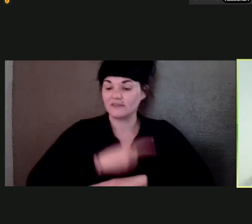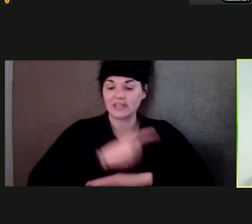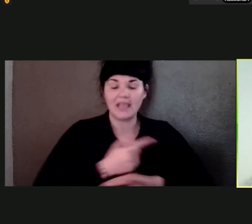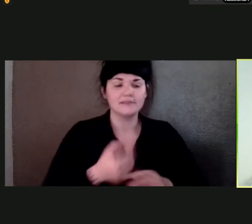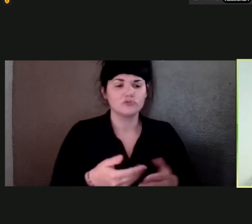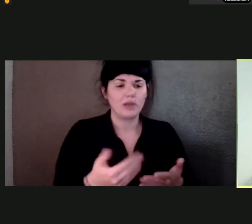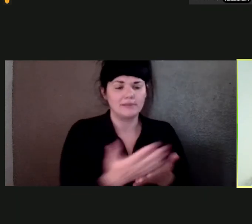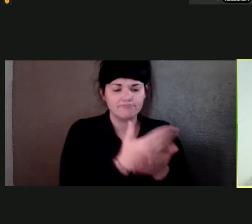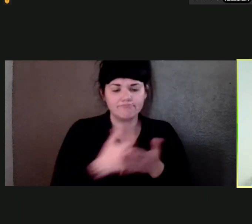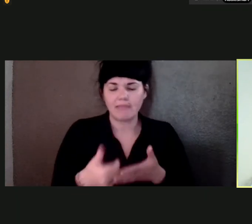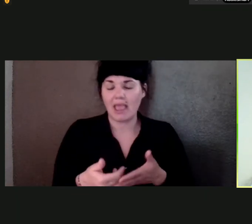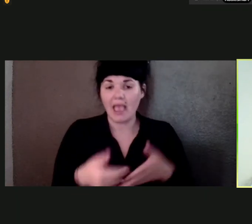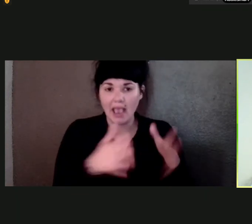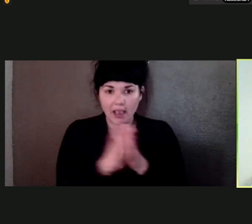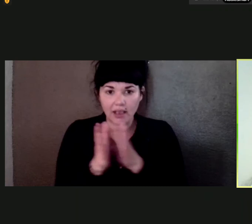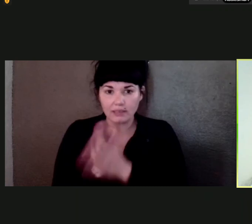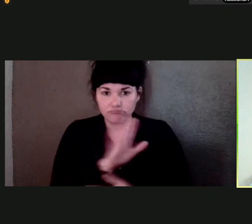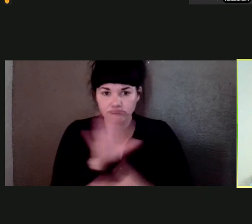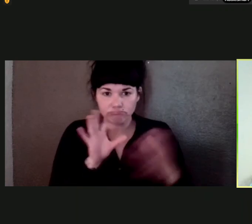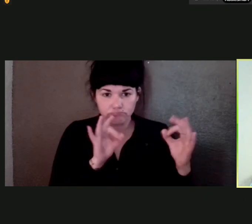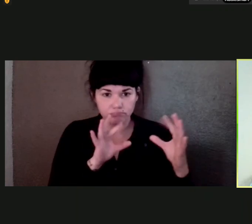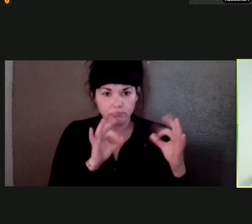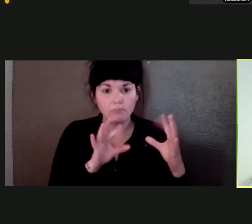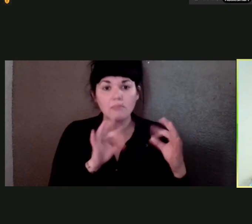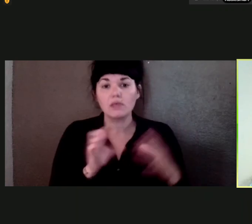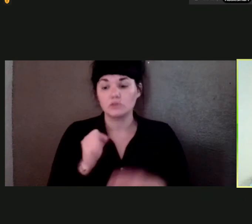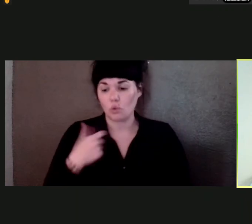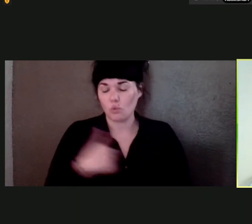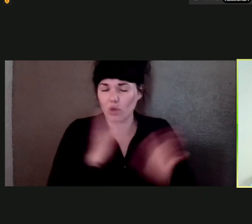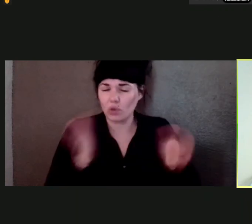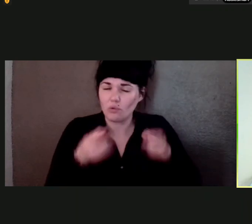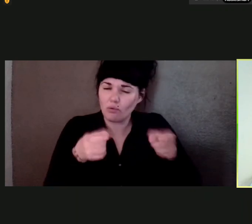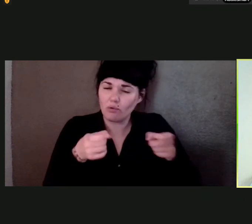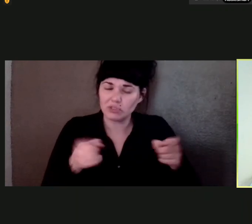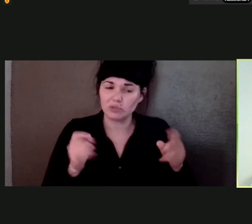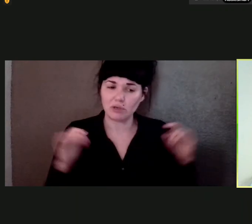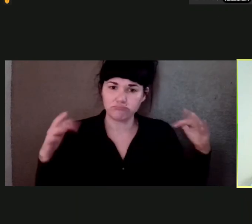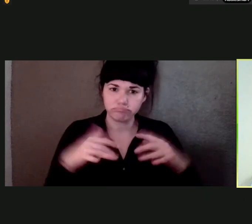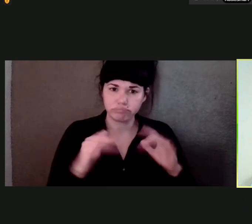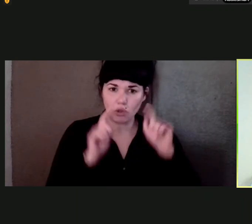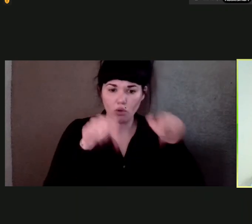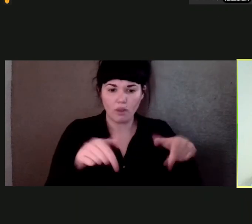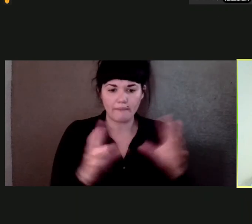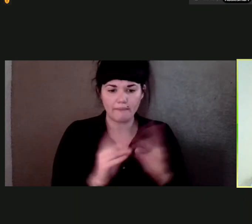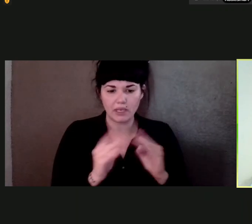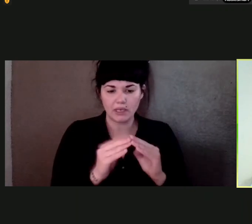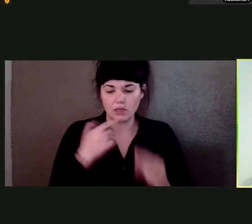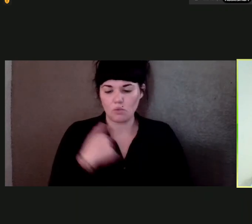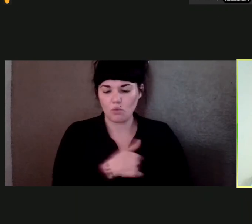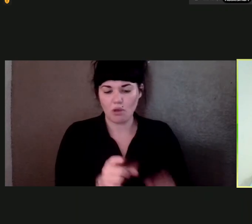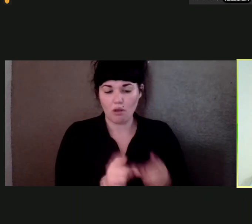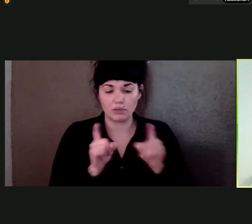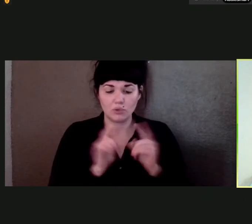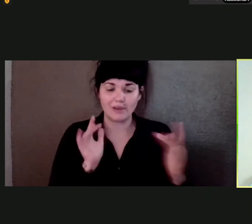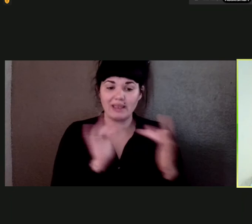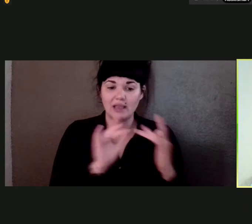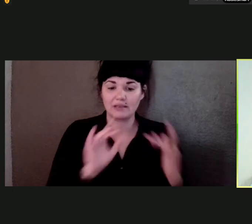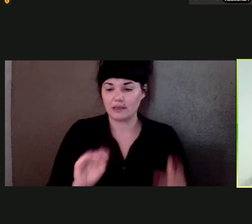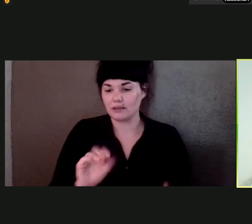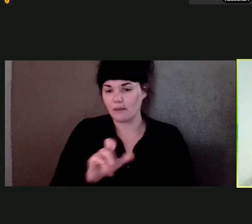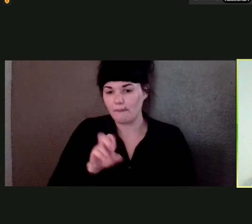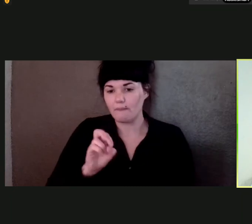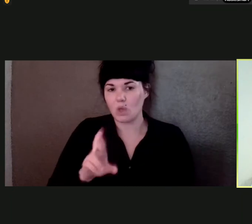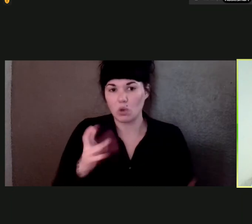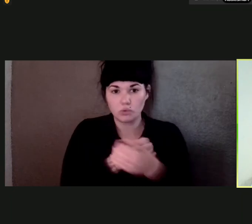you to attend those meetings. We also are in touch with the mayor's office and have invited him to come to a